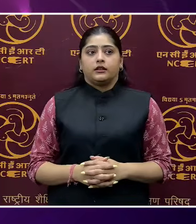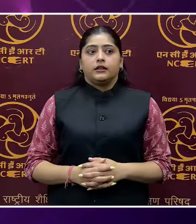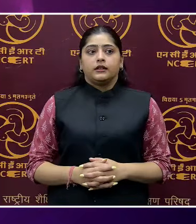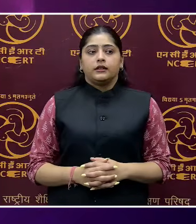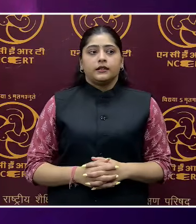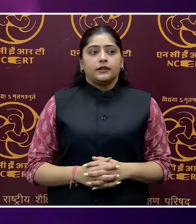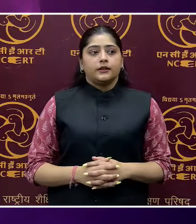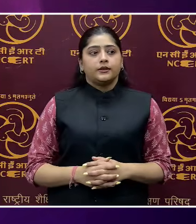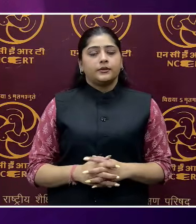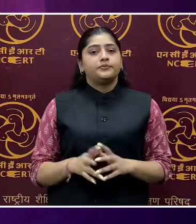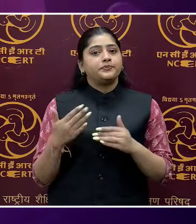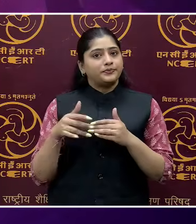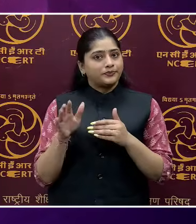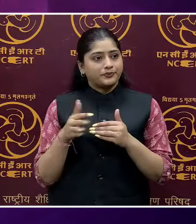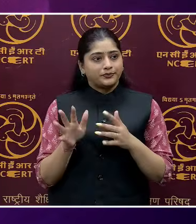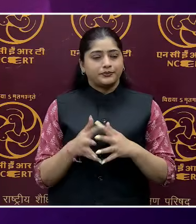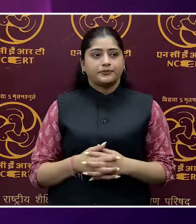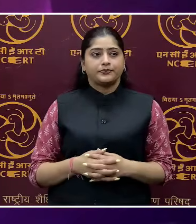and continue.